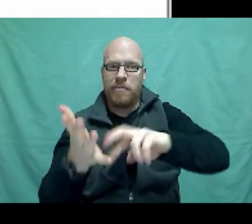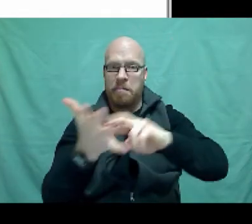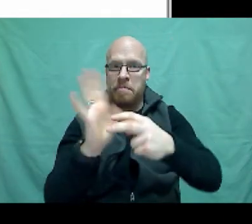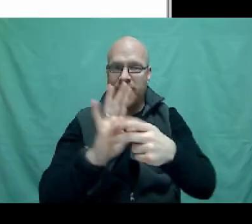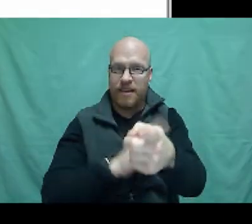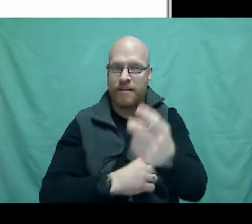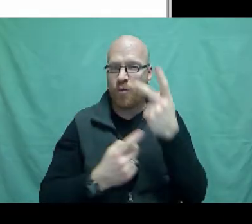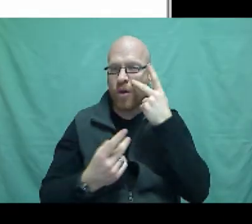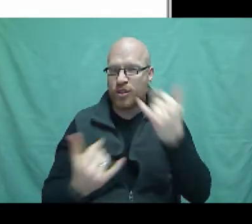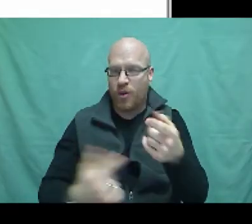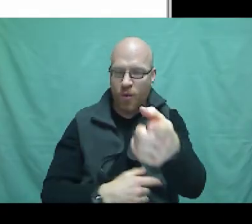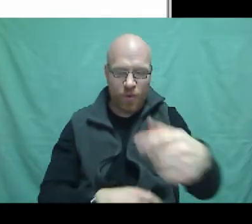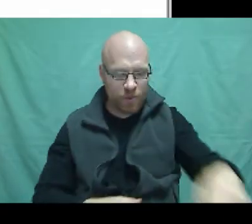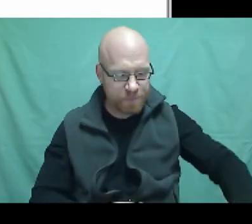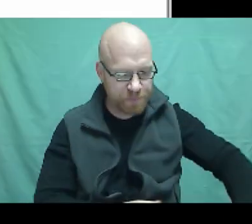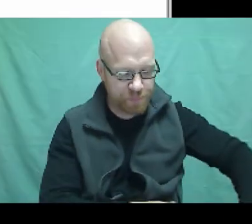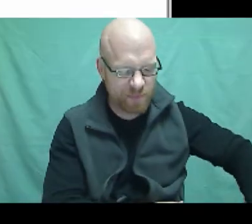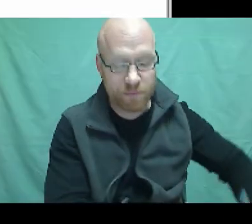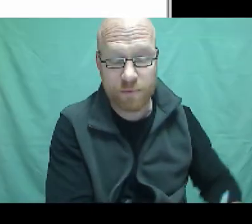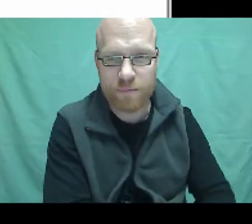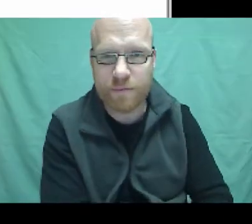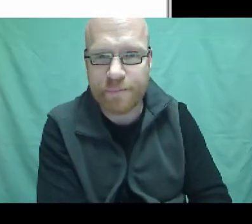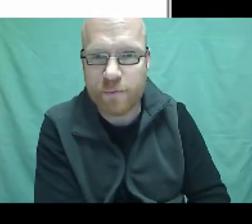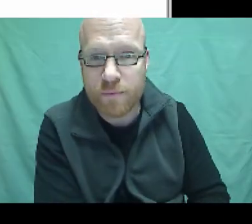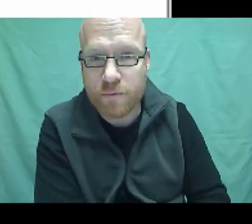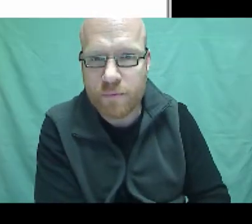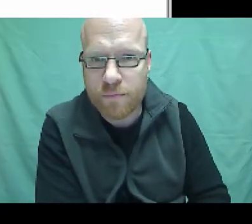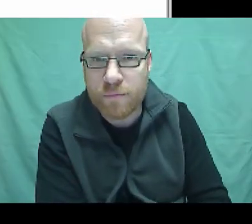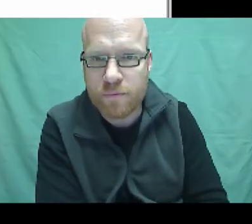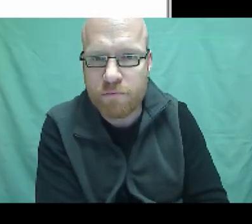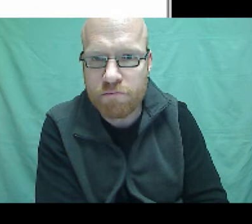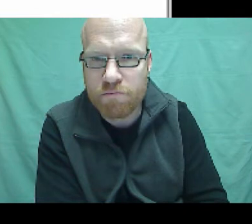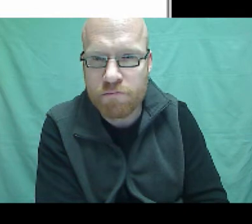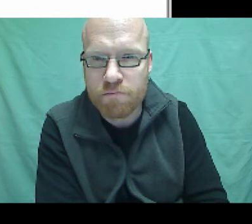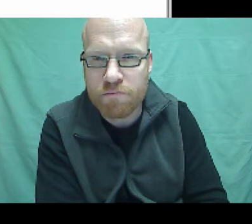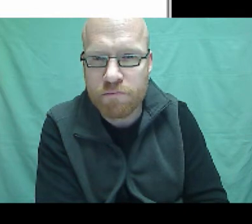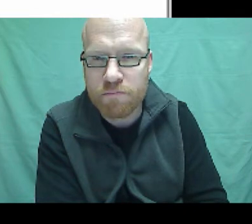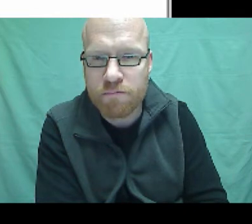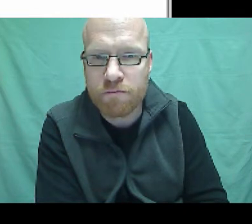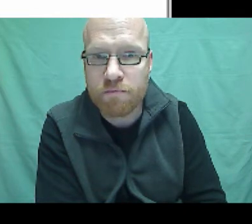the exponents of 2 and y and x. I'll show you right now.